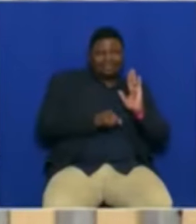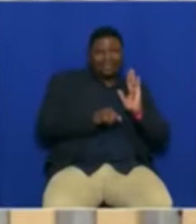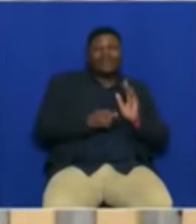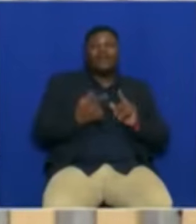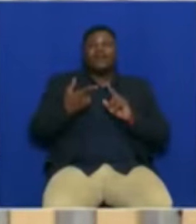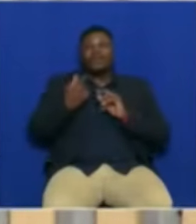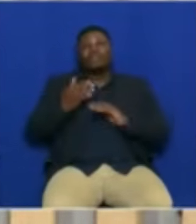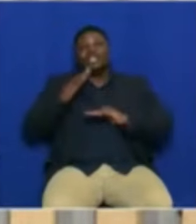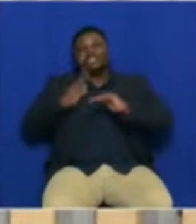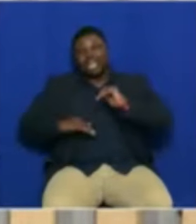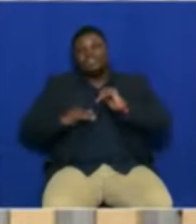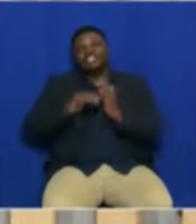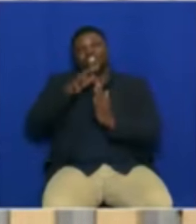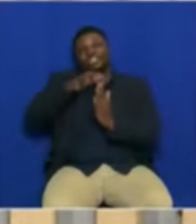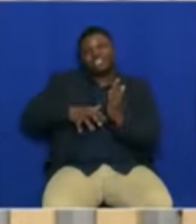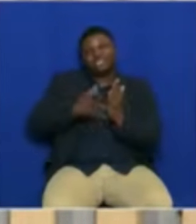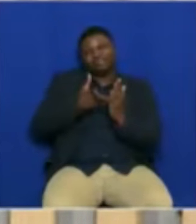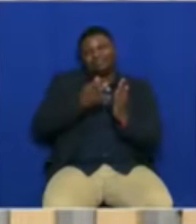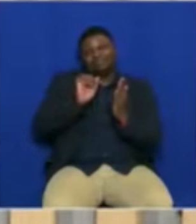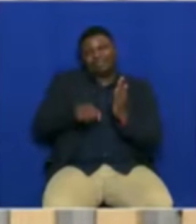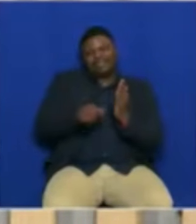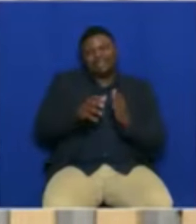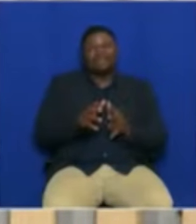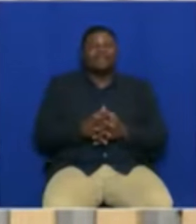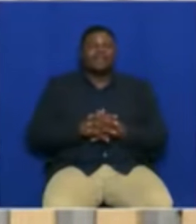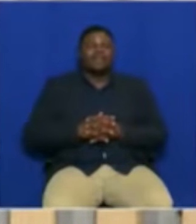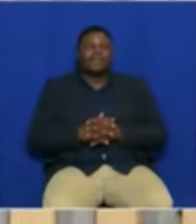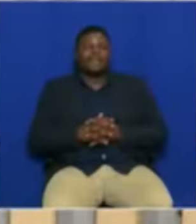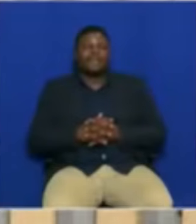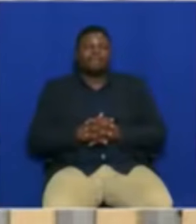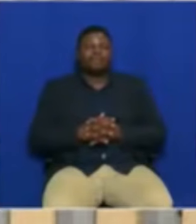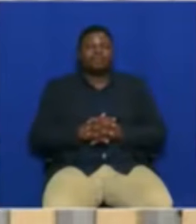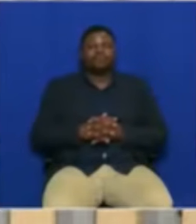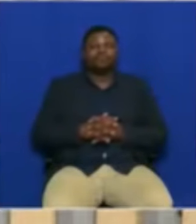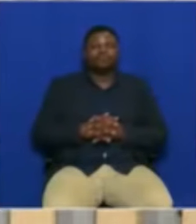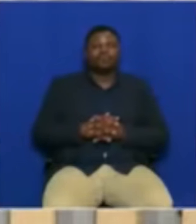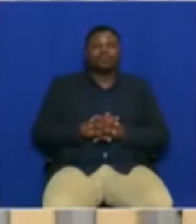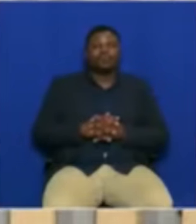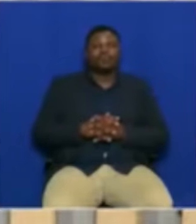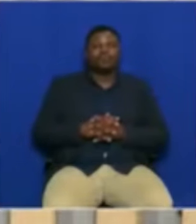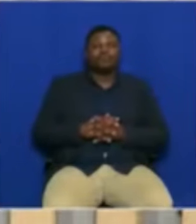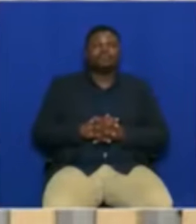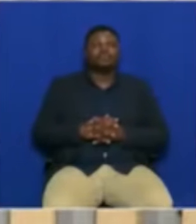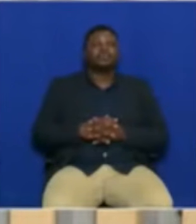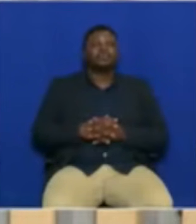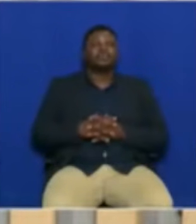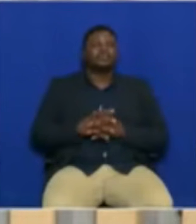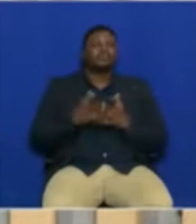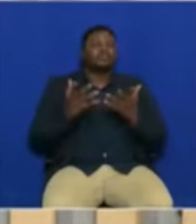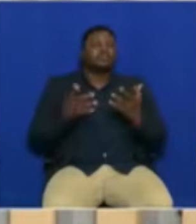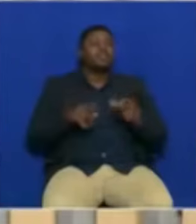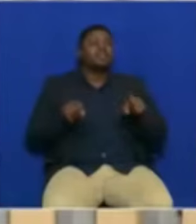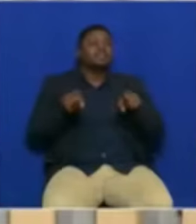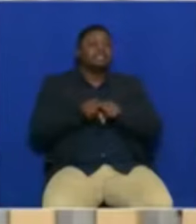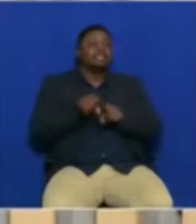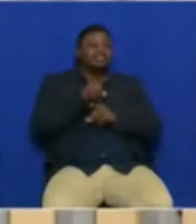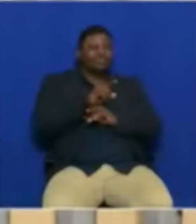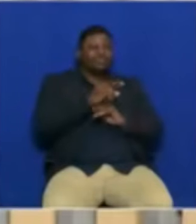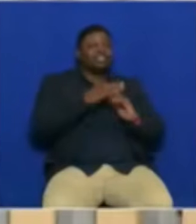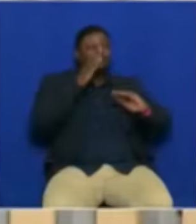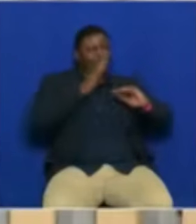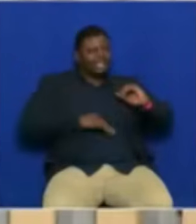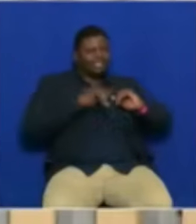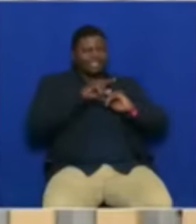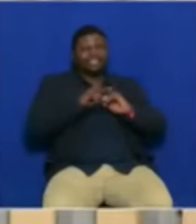And the charges accordingly, in fact, the way that the charges are formulated, the counts, count one up